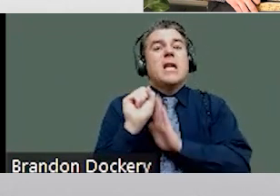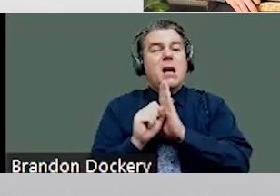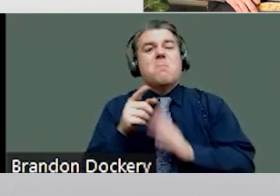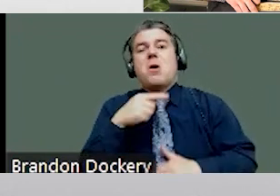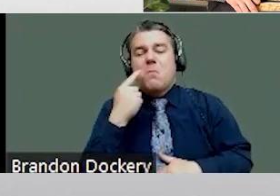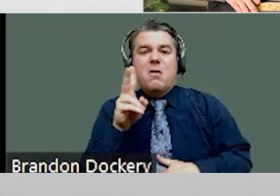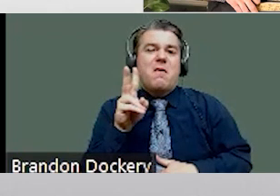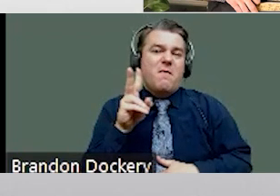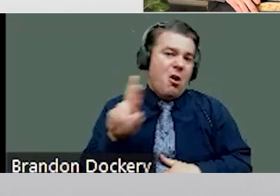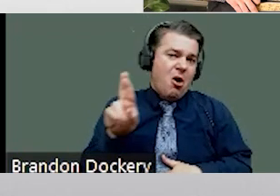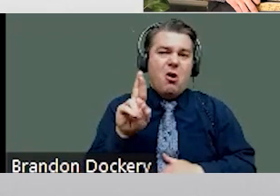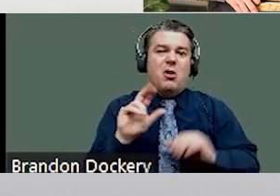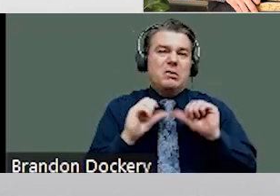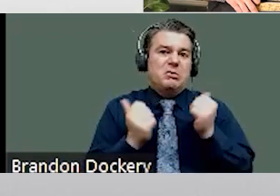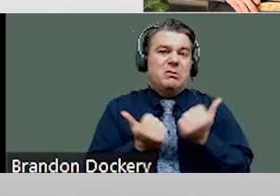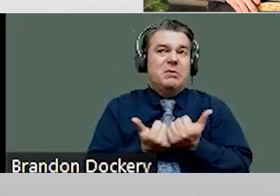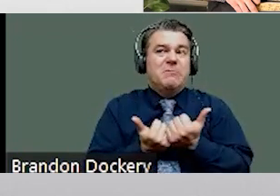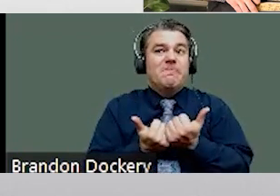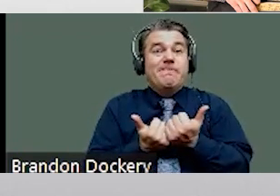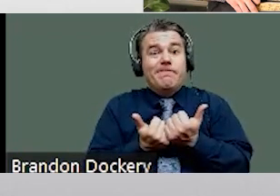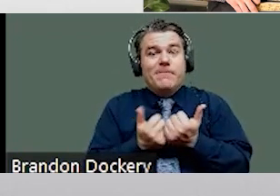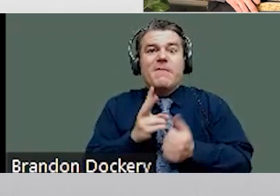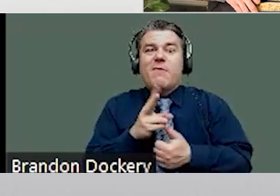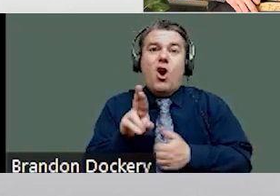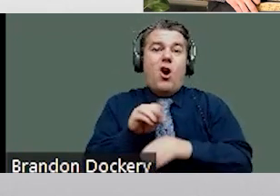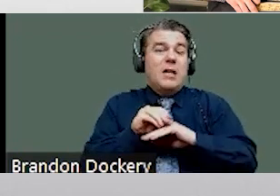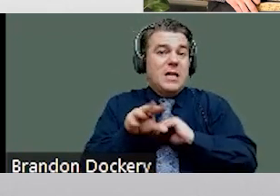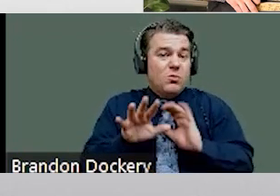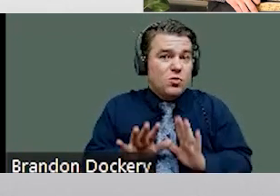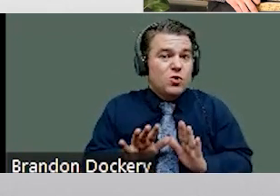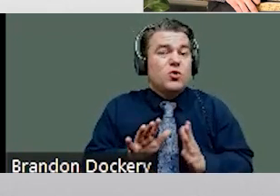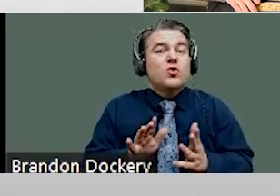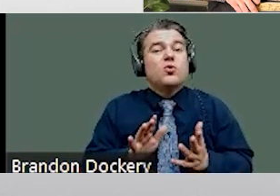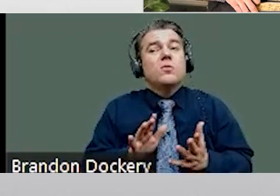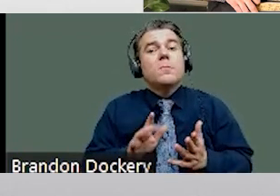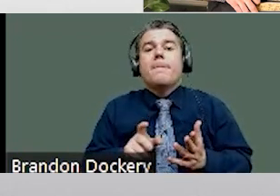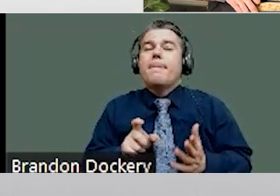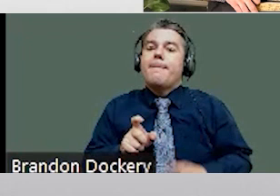public vocational rehabilitation agencies and VR counselors must